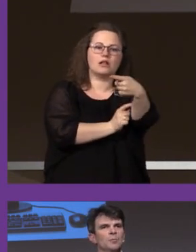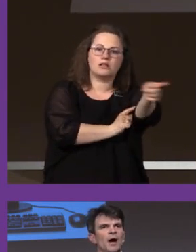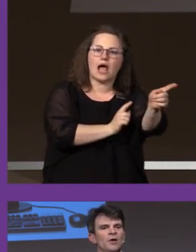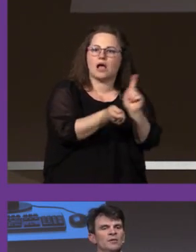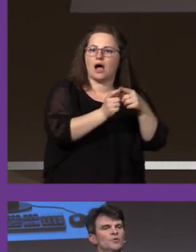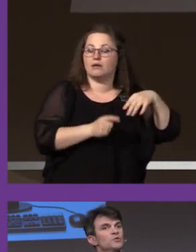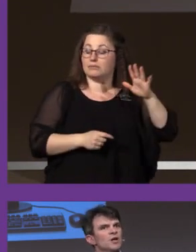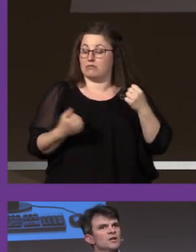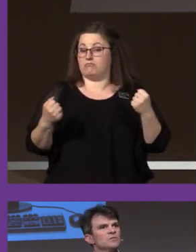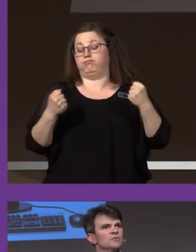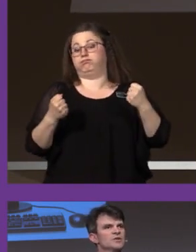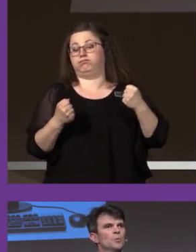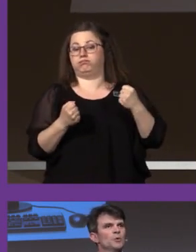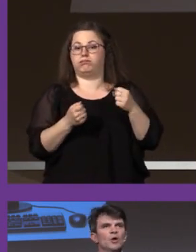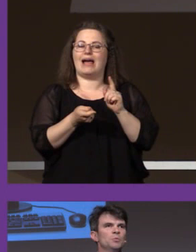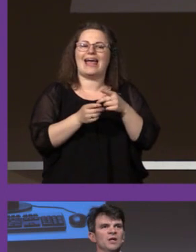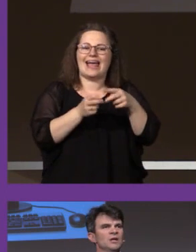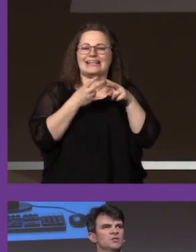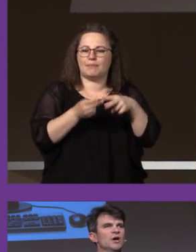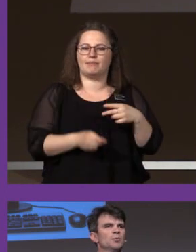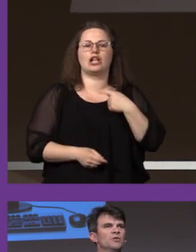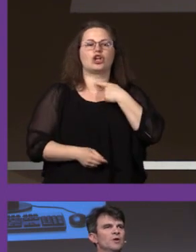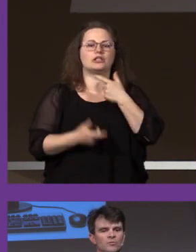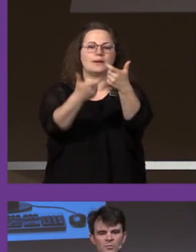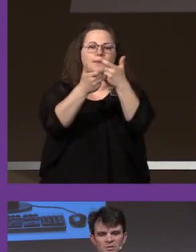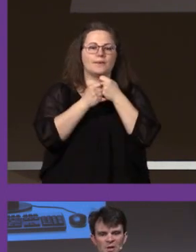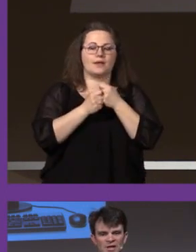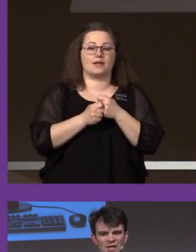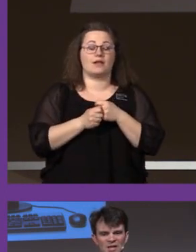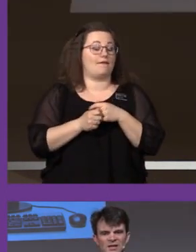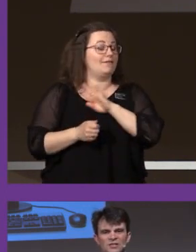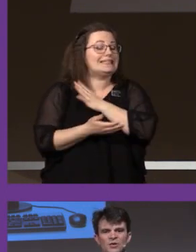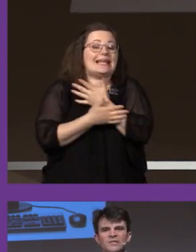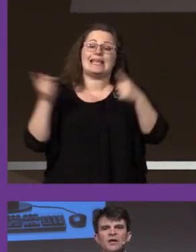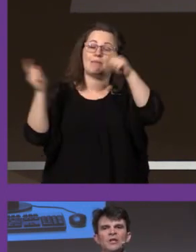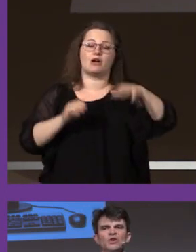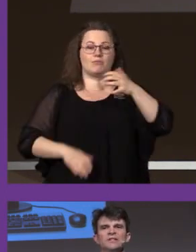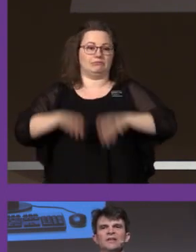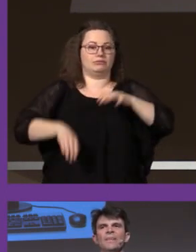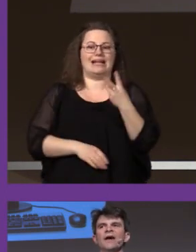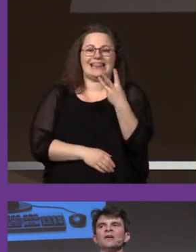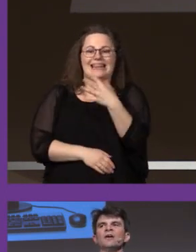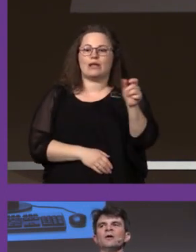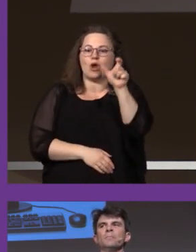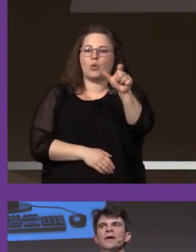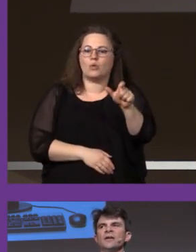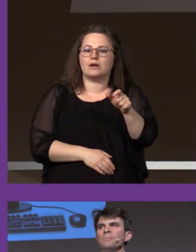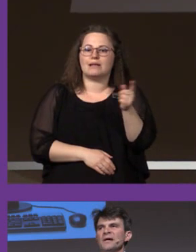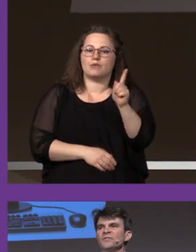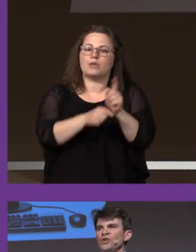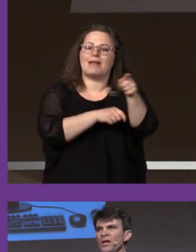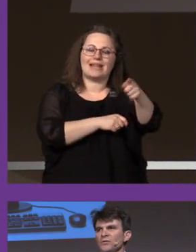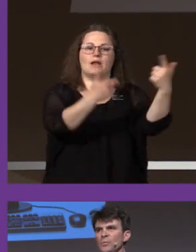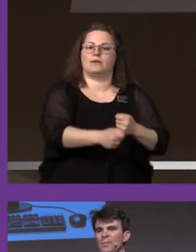incredibly empowering. Voice recognition, for example, nobody can type at 300 words a minute. So there are so many choices, and that made